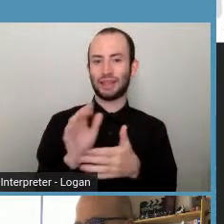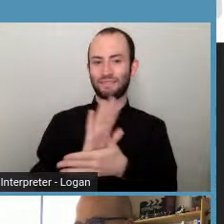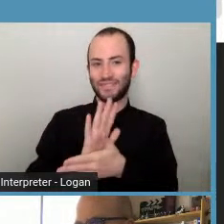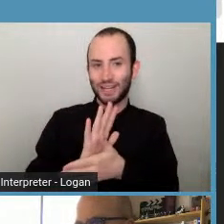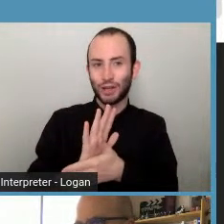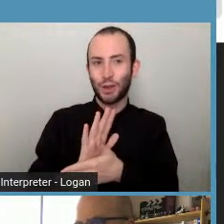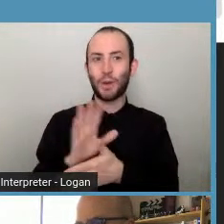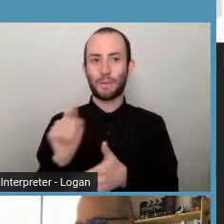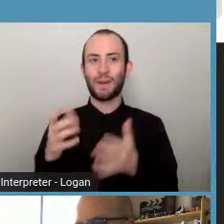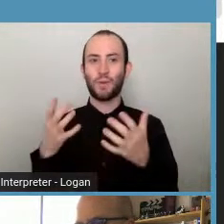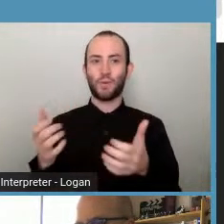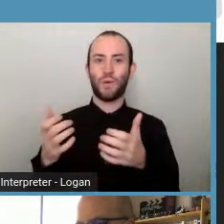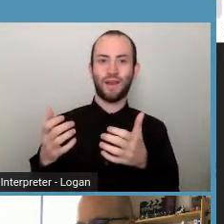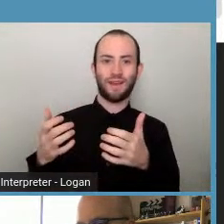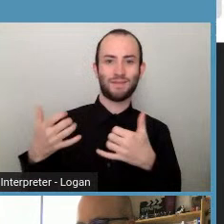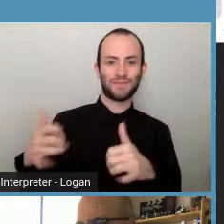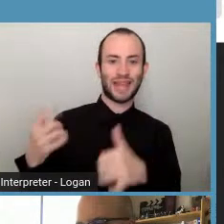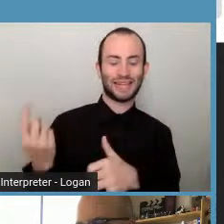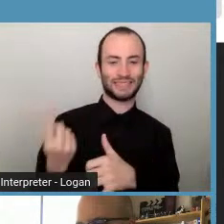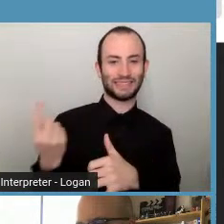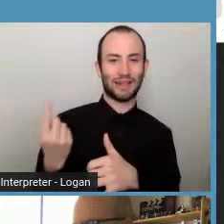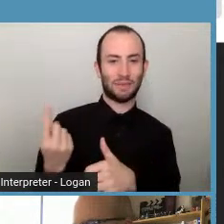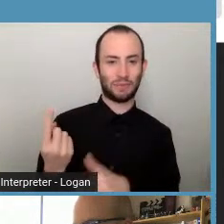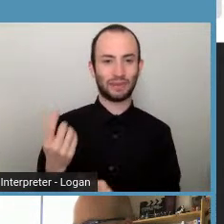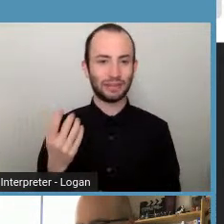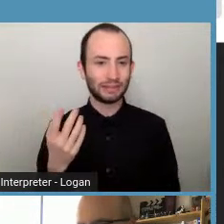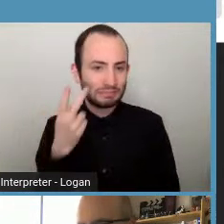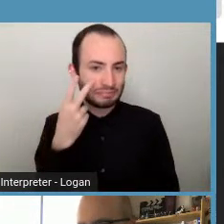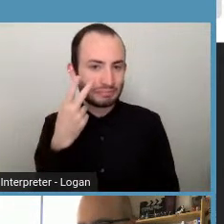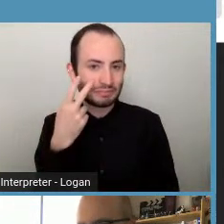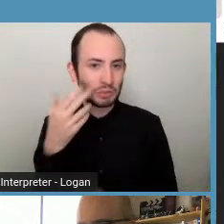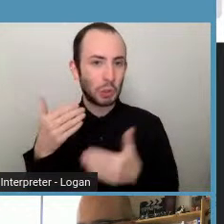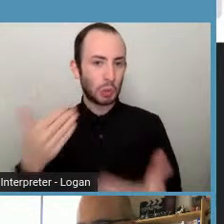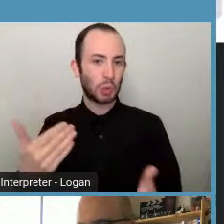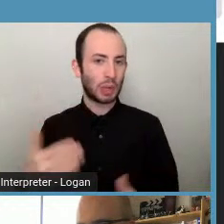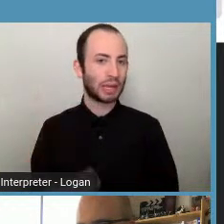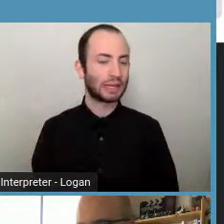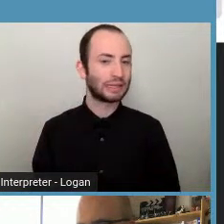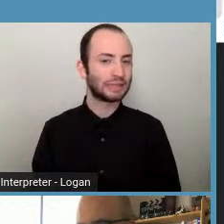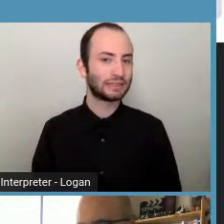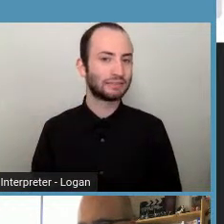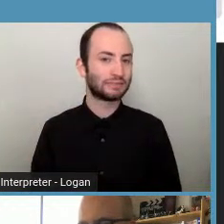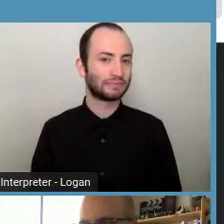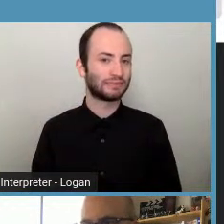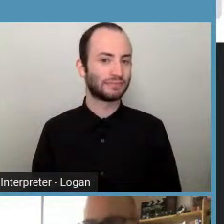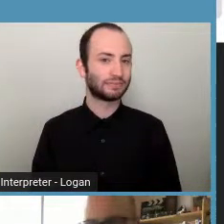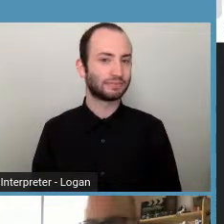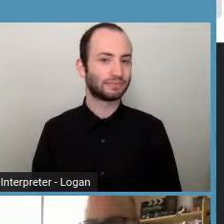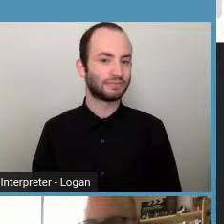if you want to hit play on that, and let's see if the audio is coming through.